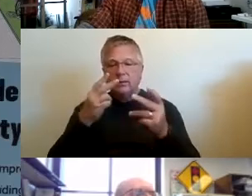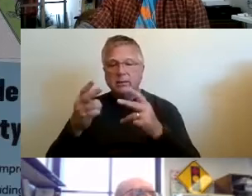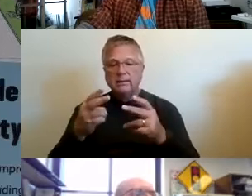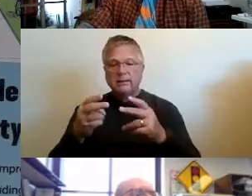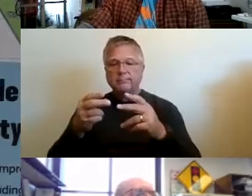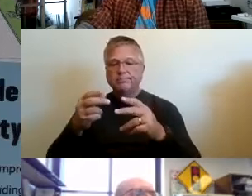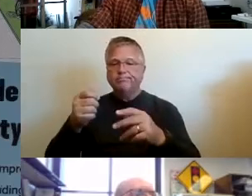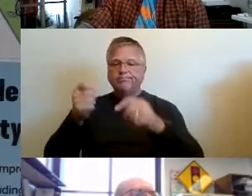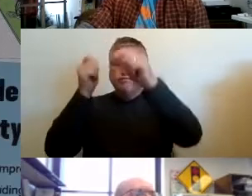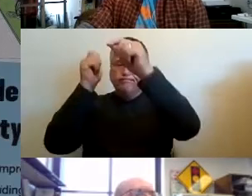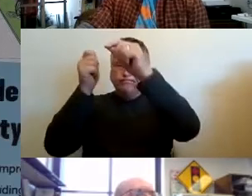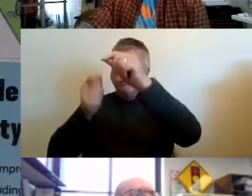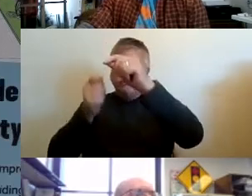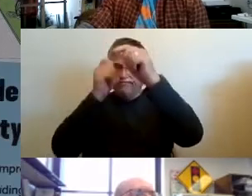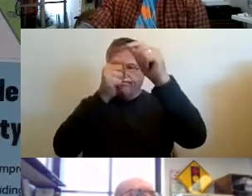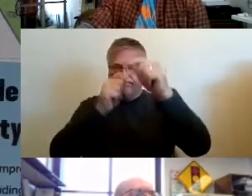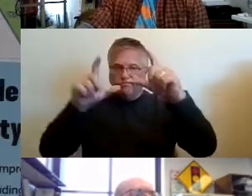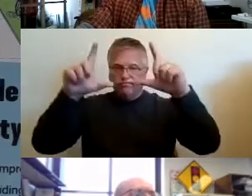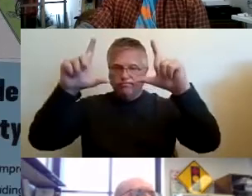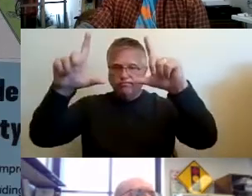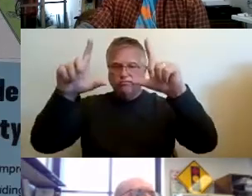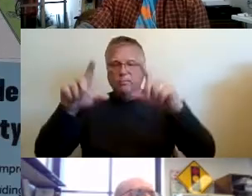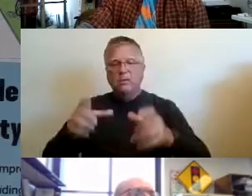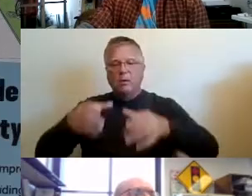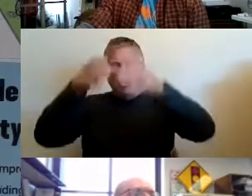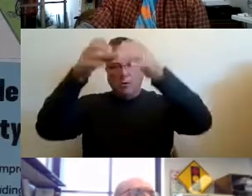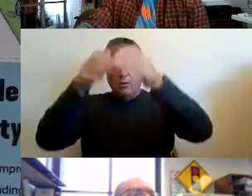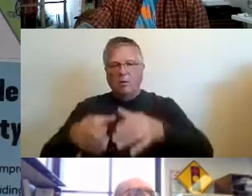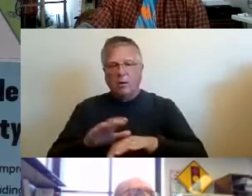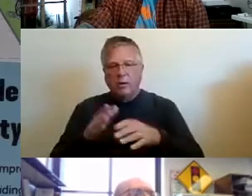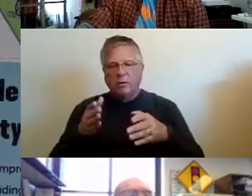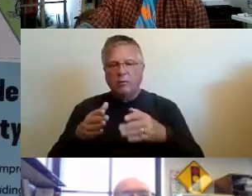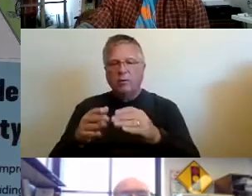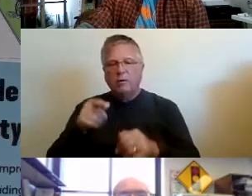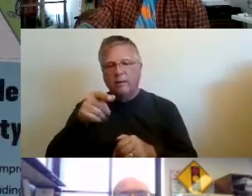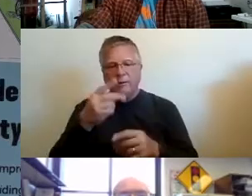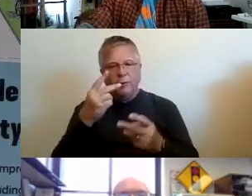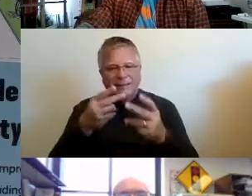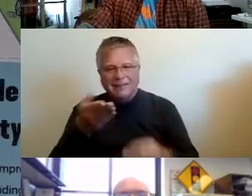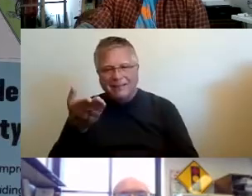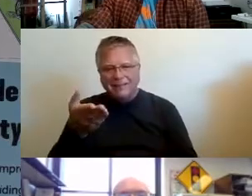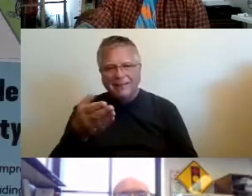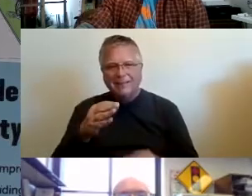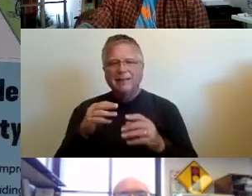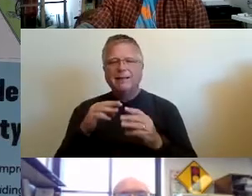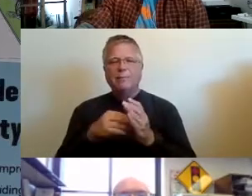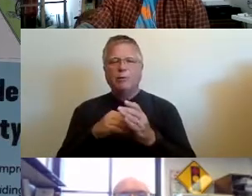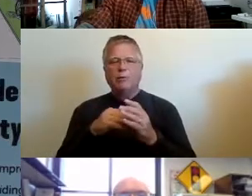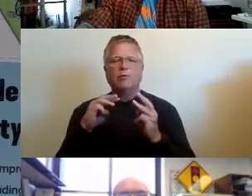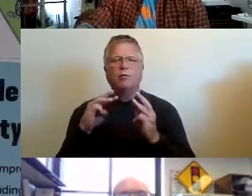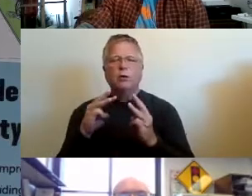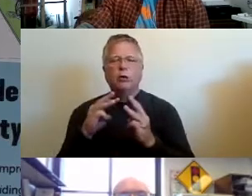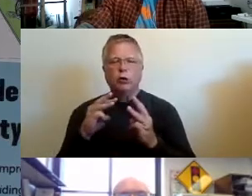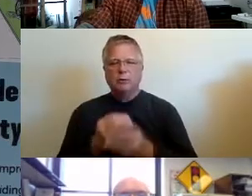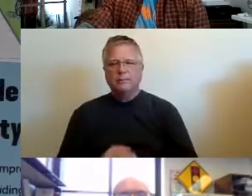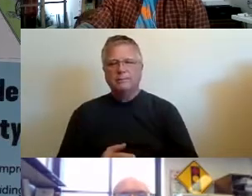our volunteers are putting posters on the road in the middle of our street winter. I want to